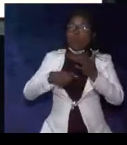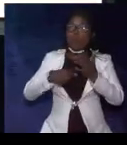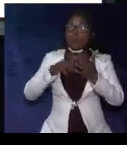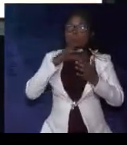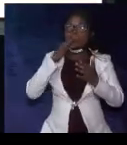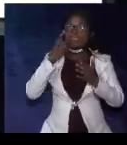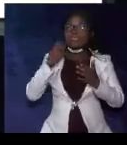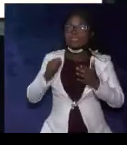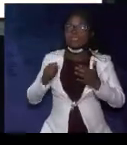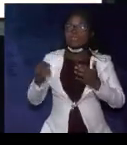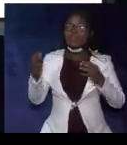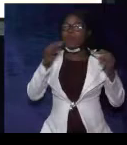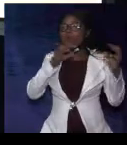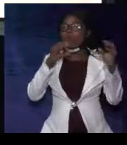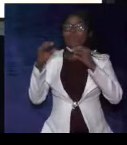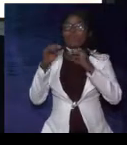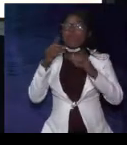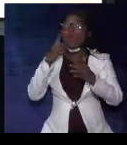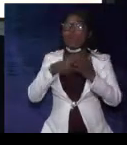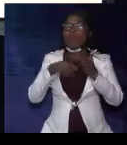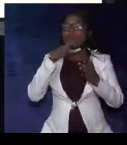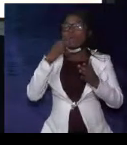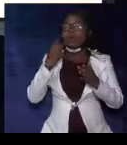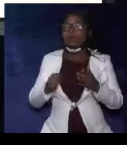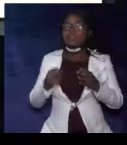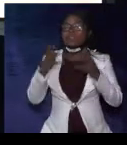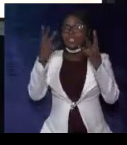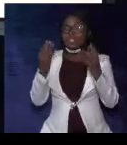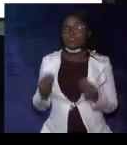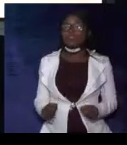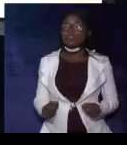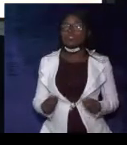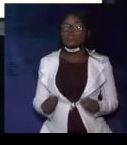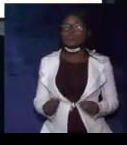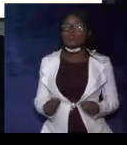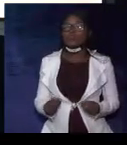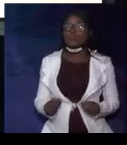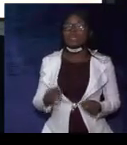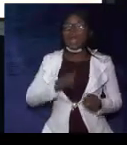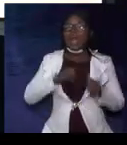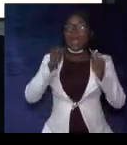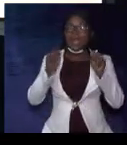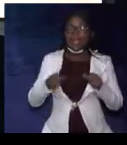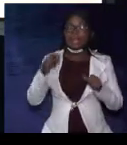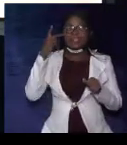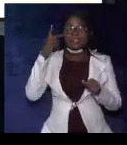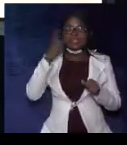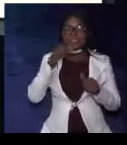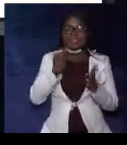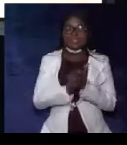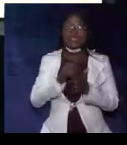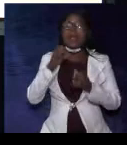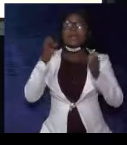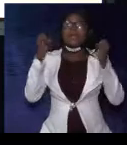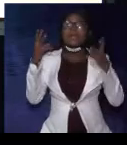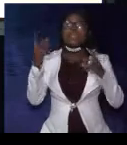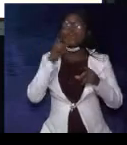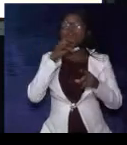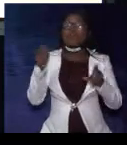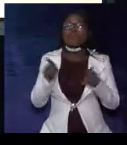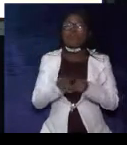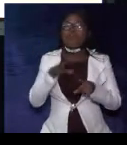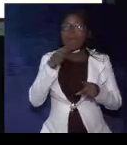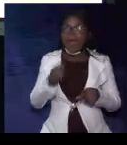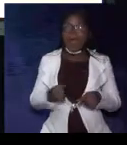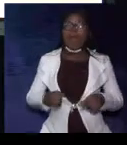What is the conflict? And what is the resolution? Yeah, I can see that a lot of you are eager